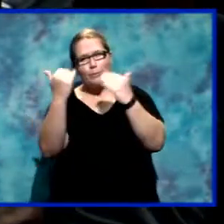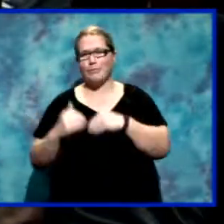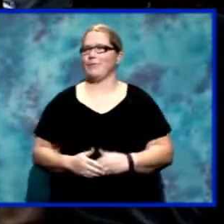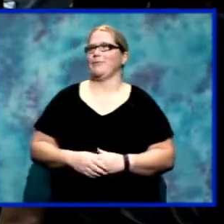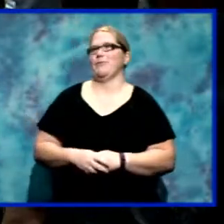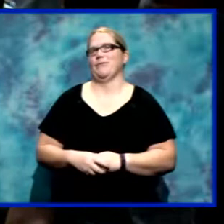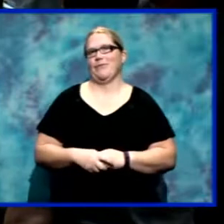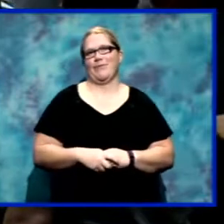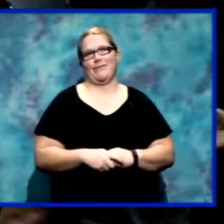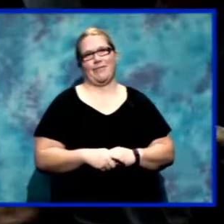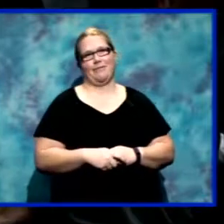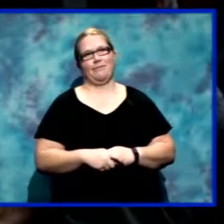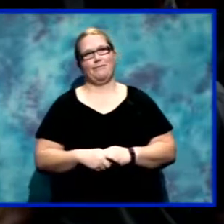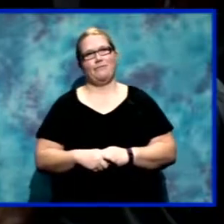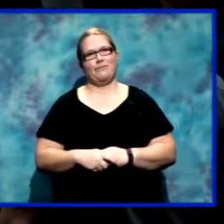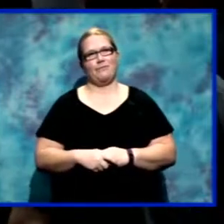Kimberly,